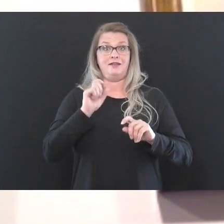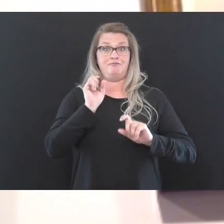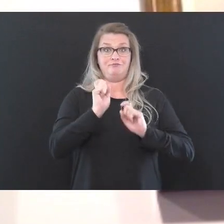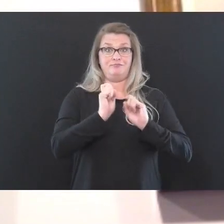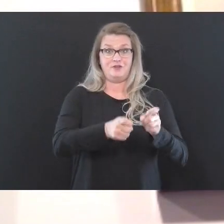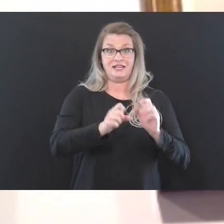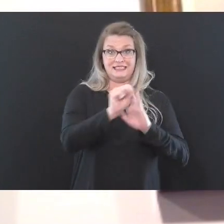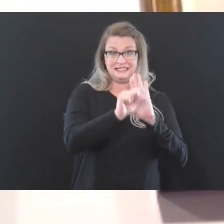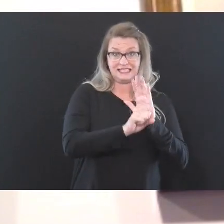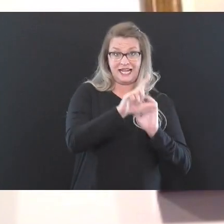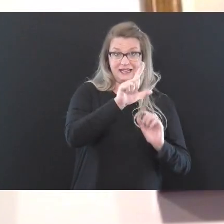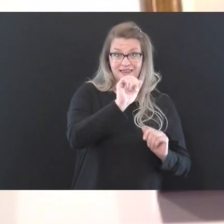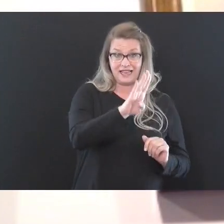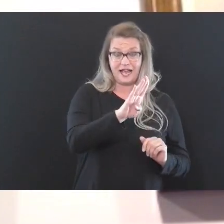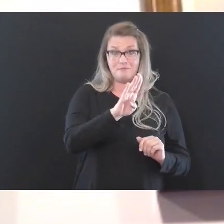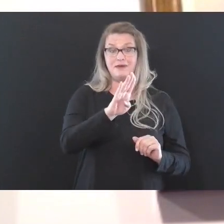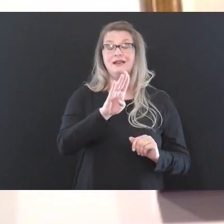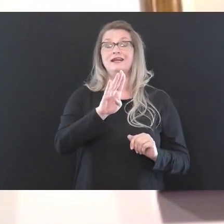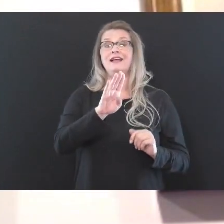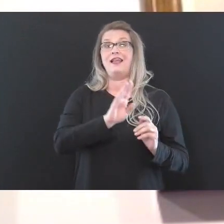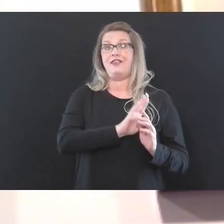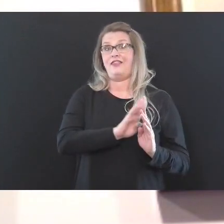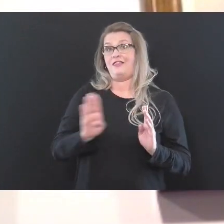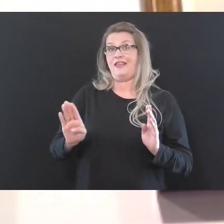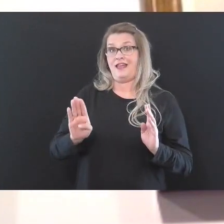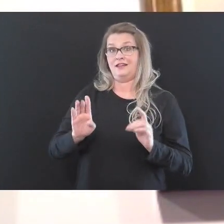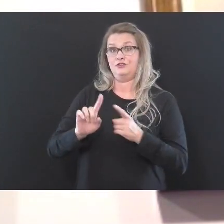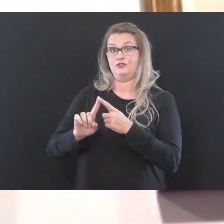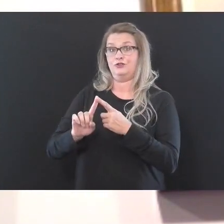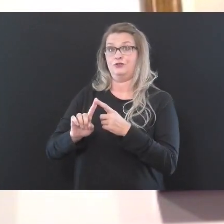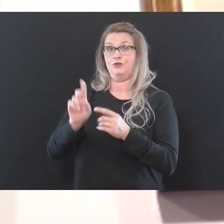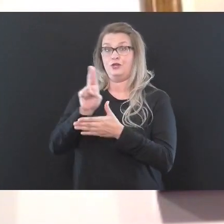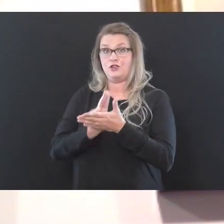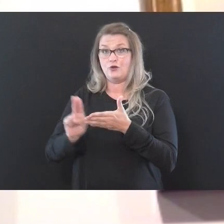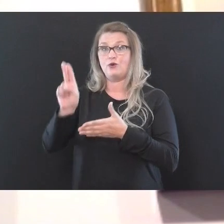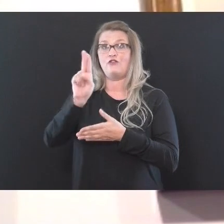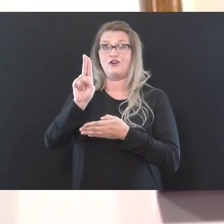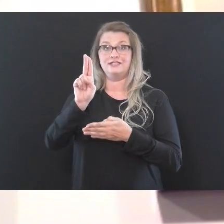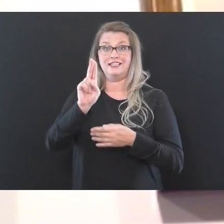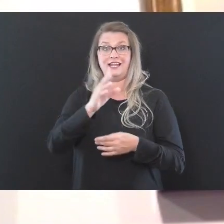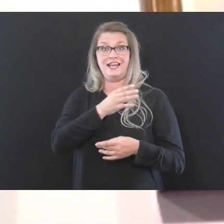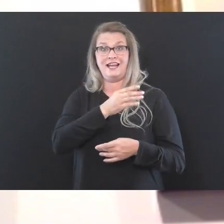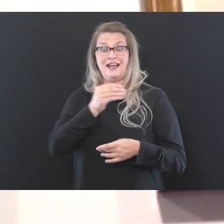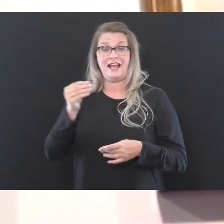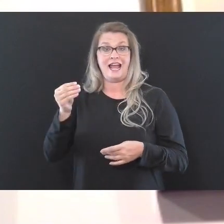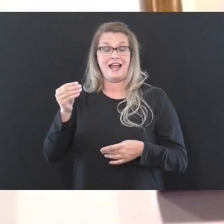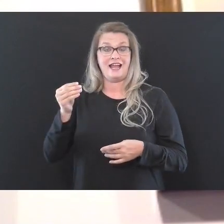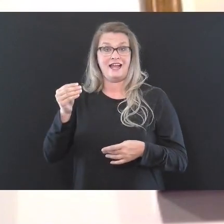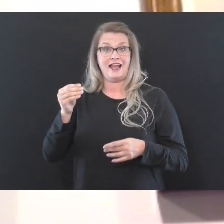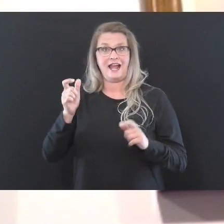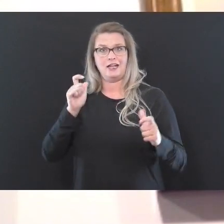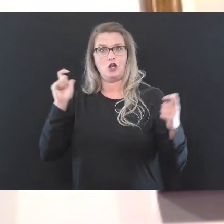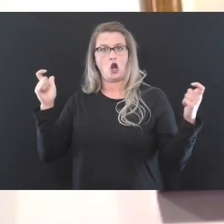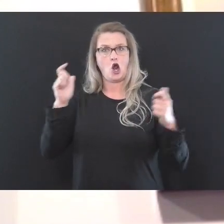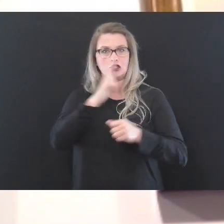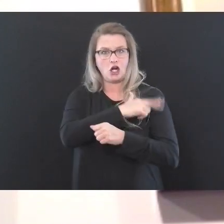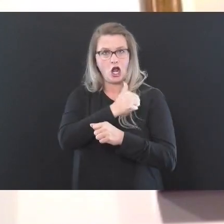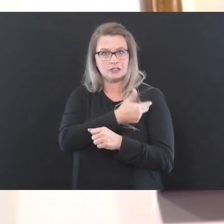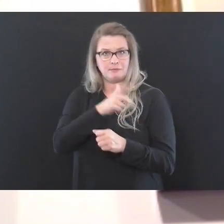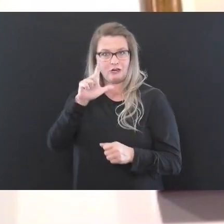CDC initially to the state lab, and then to the university and large